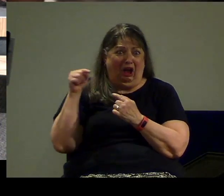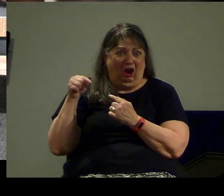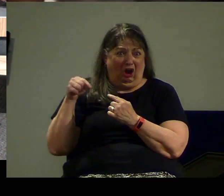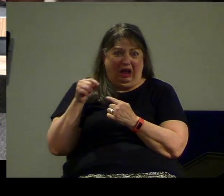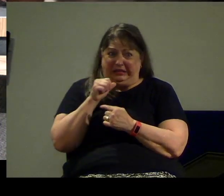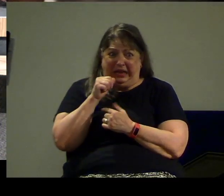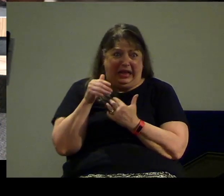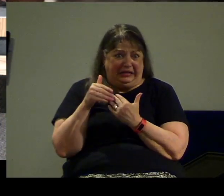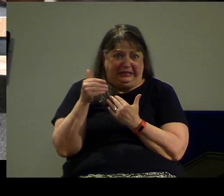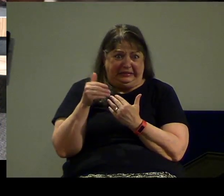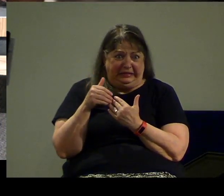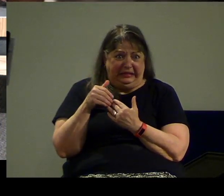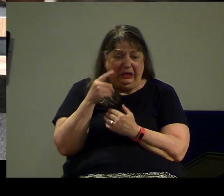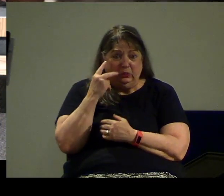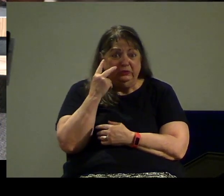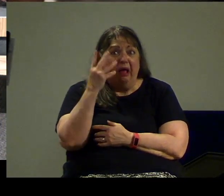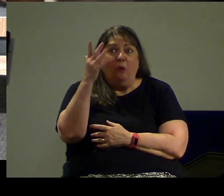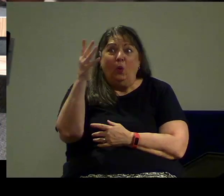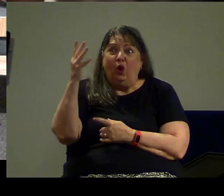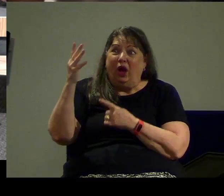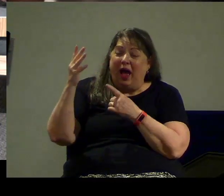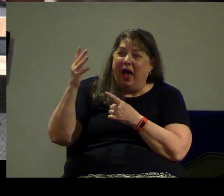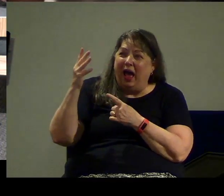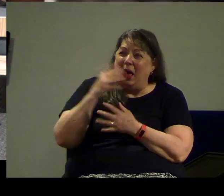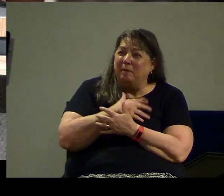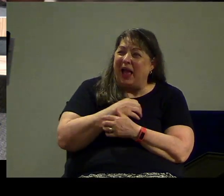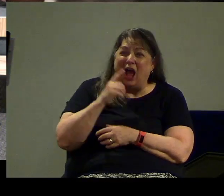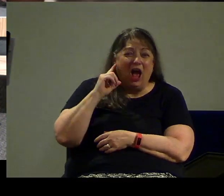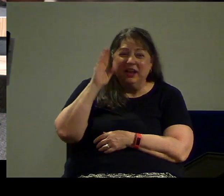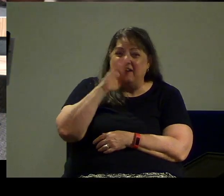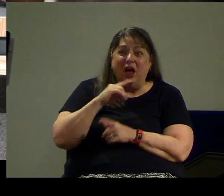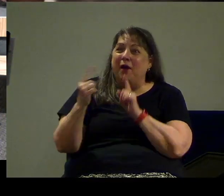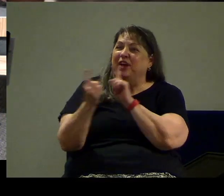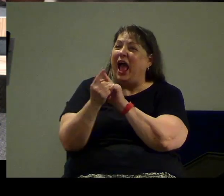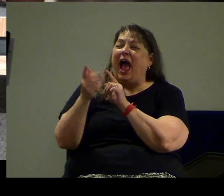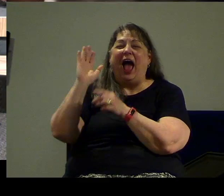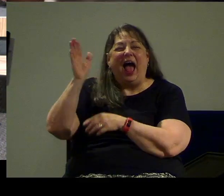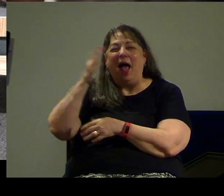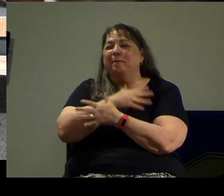If you see bear in the woods, don't go up and say, hey, how you doing, shake hands with him.